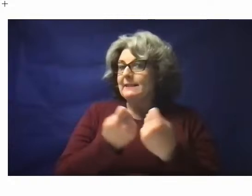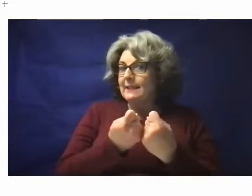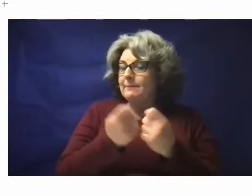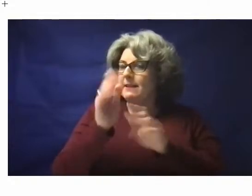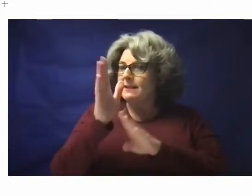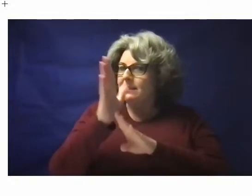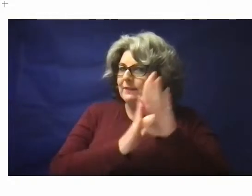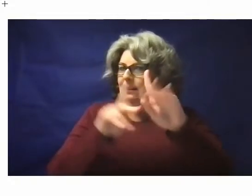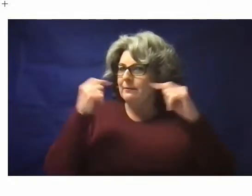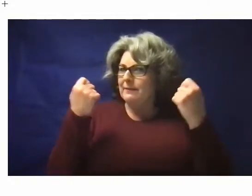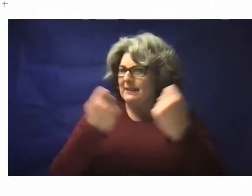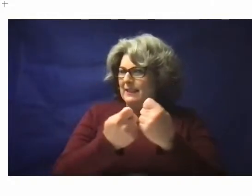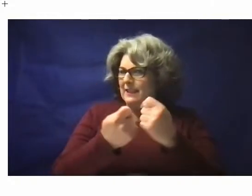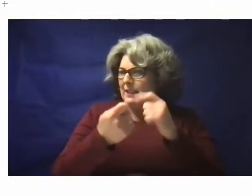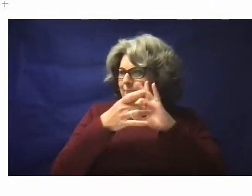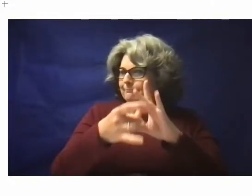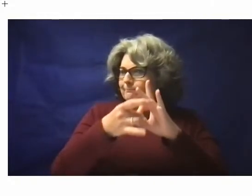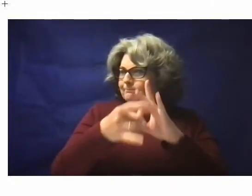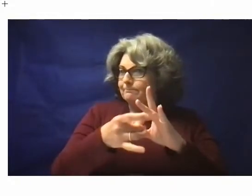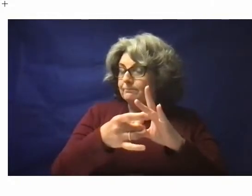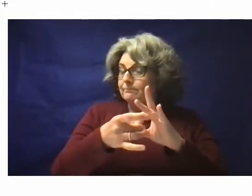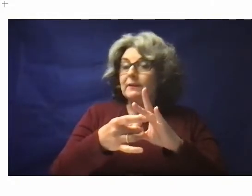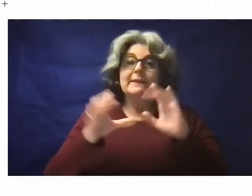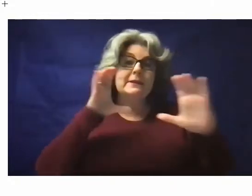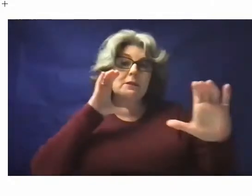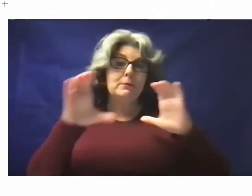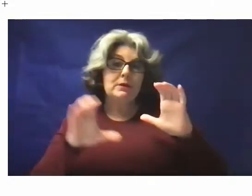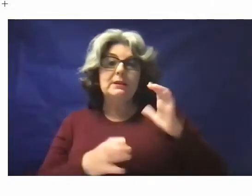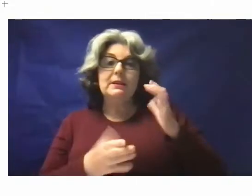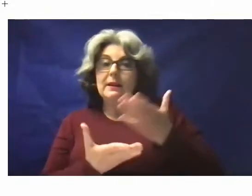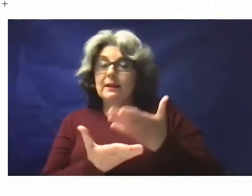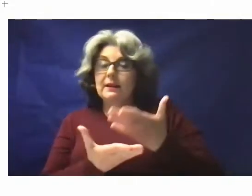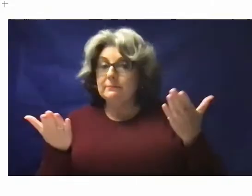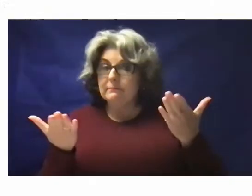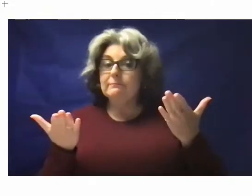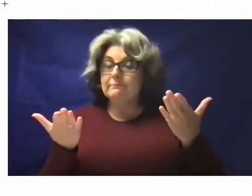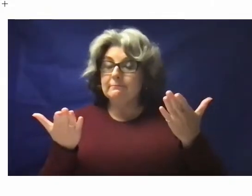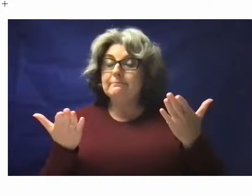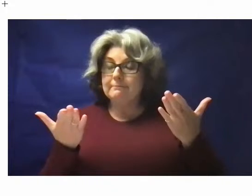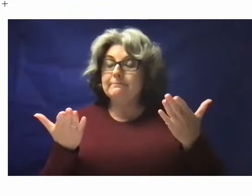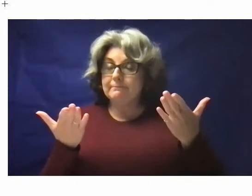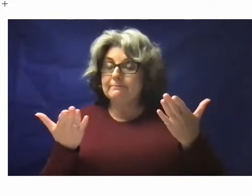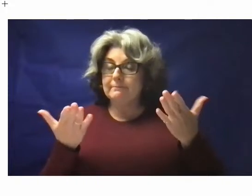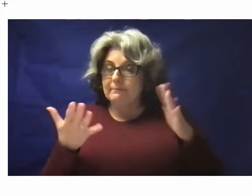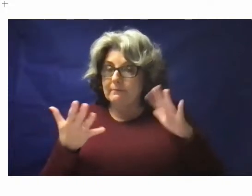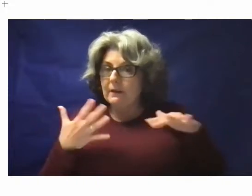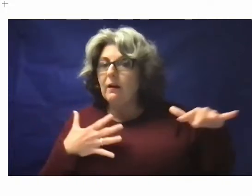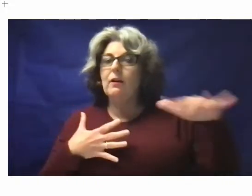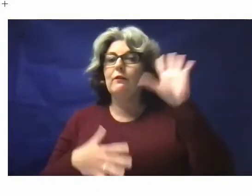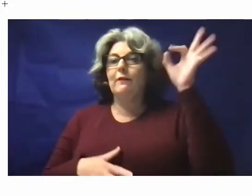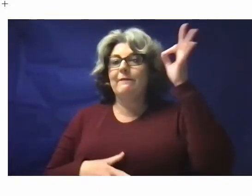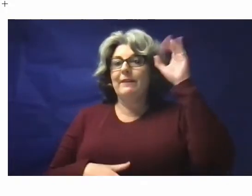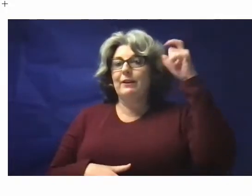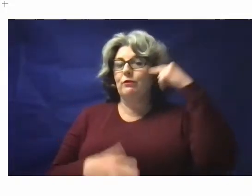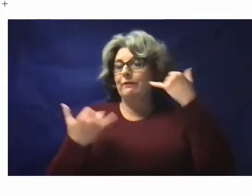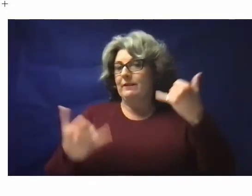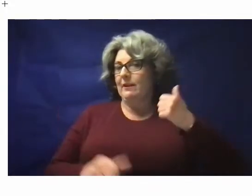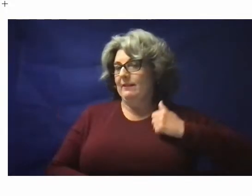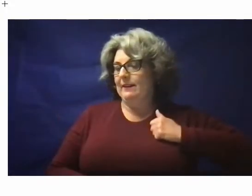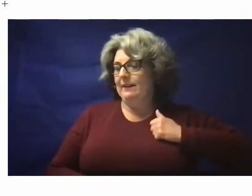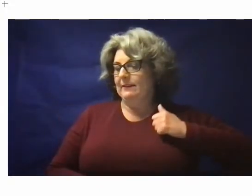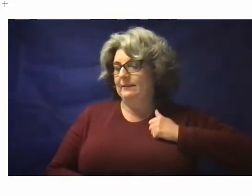team. And that's being communicated quite intensely across the federal government. So I